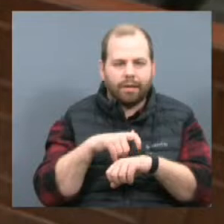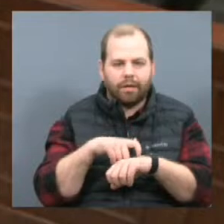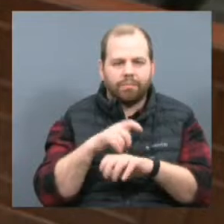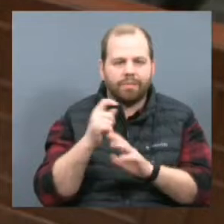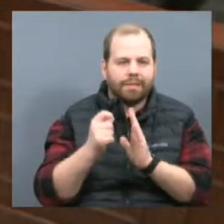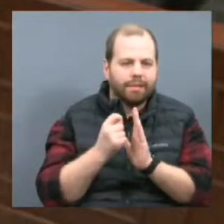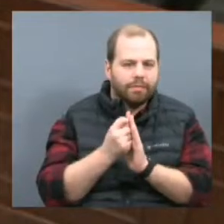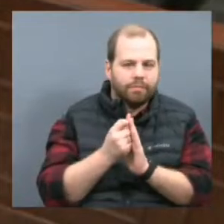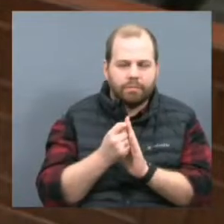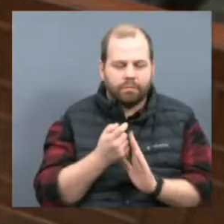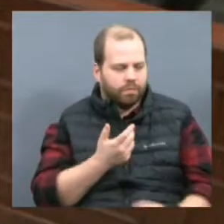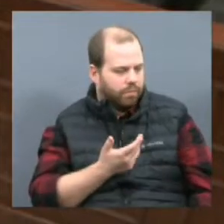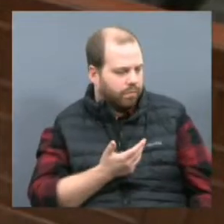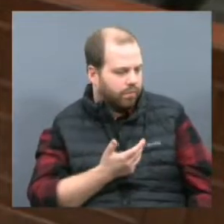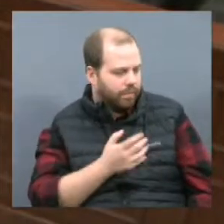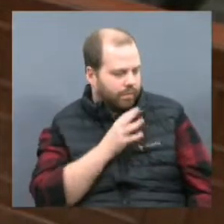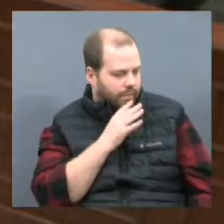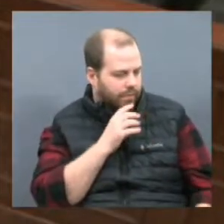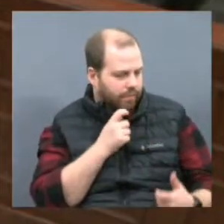y 6.